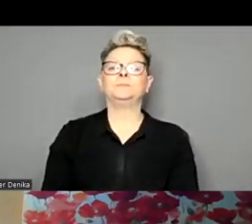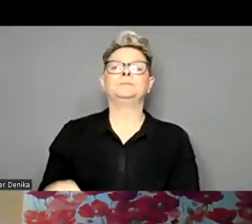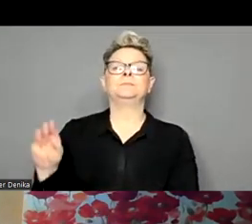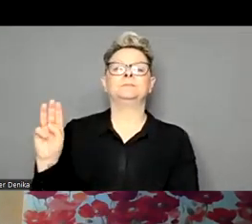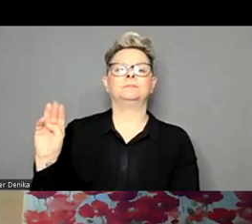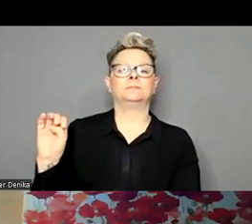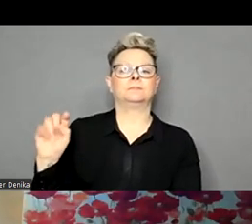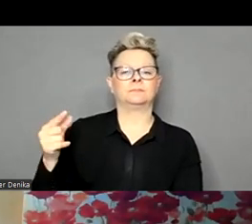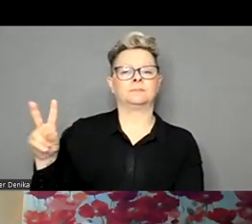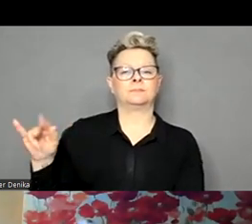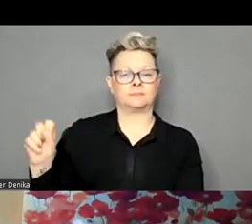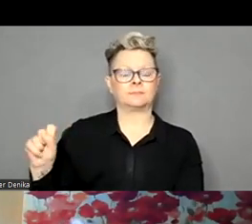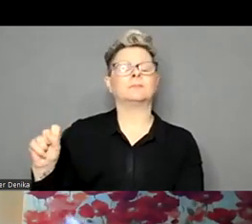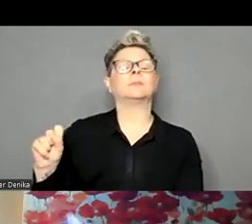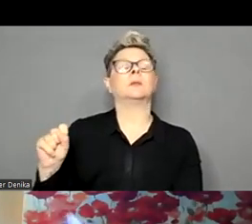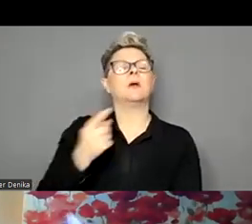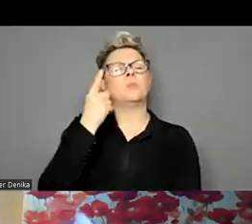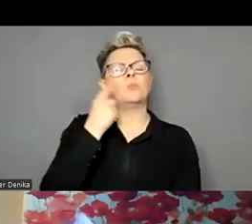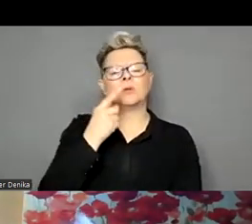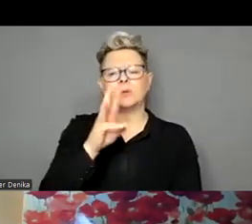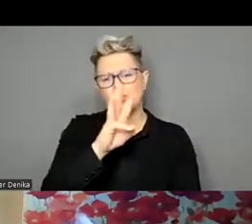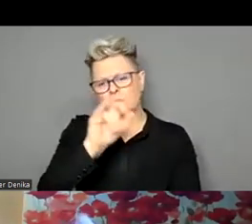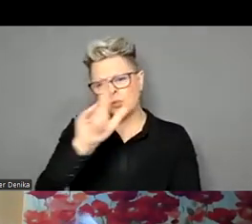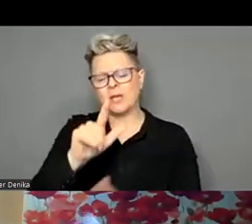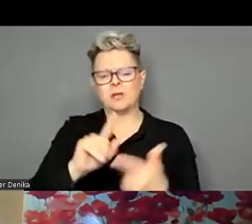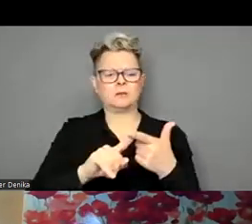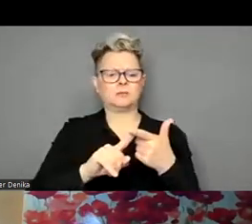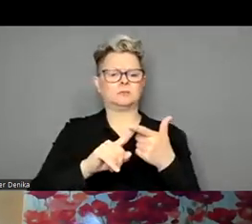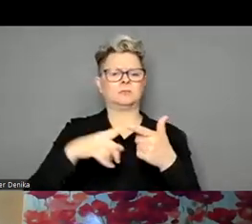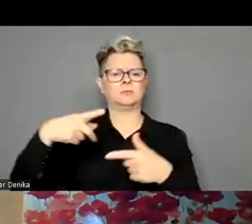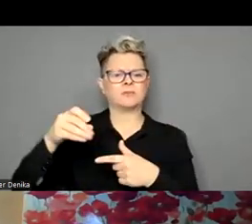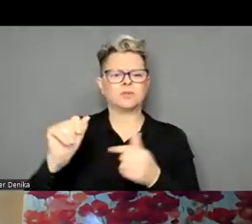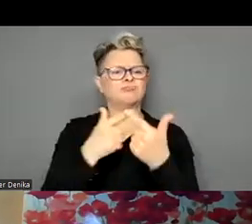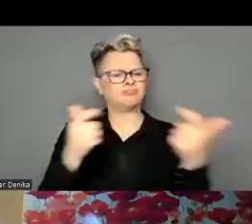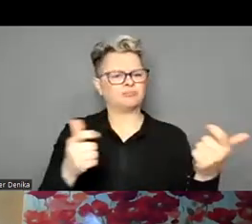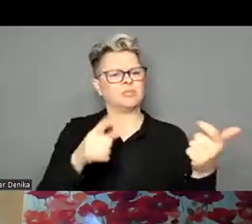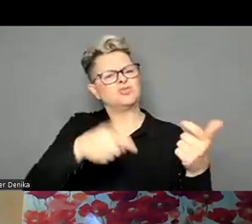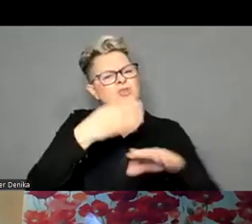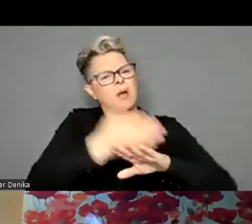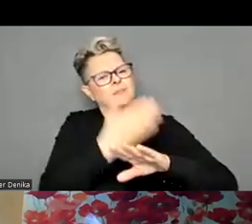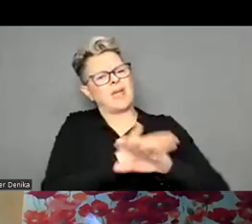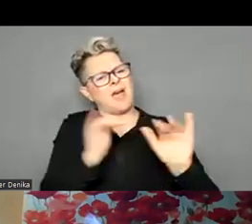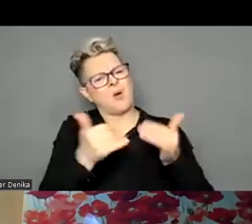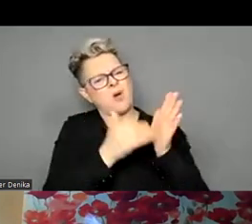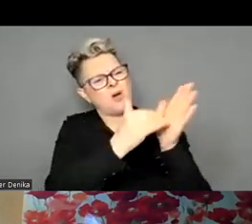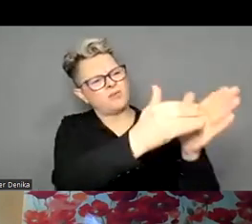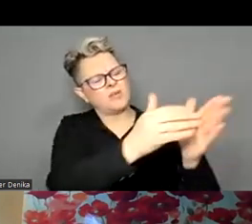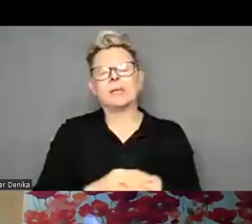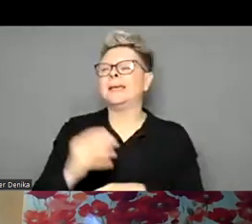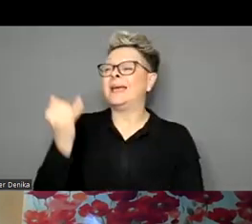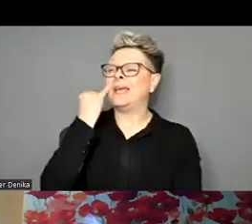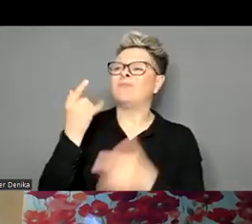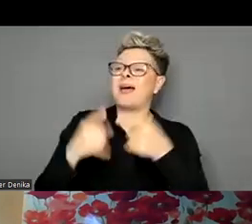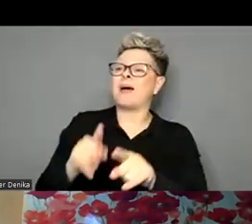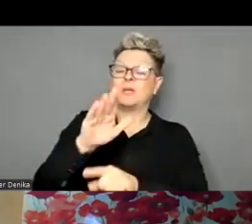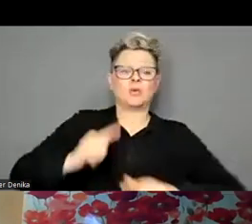Wondering how often a will and accompanying document should be updated. In short, I would say whenever there's a big change in your